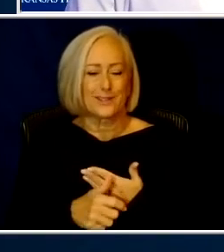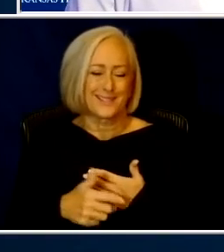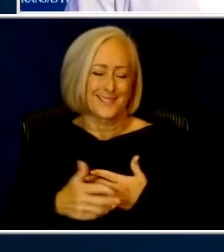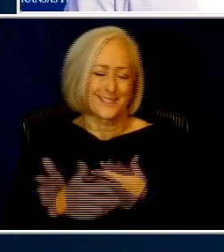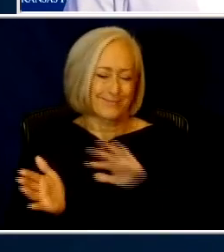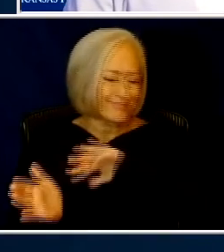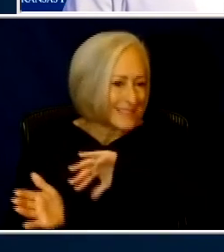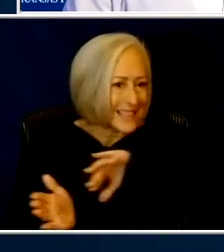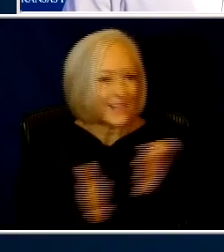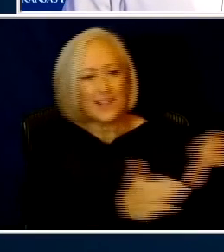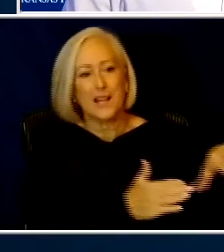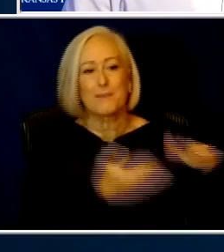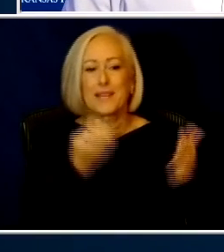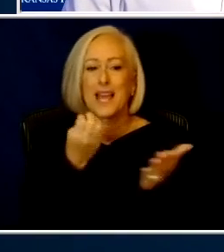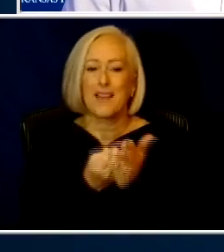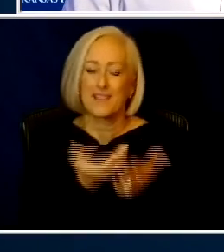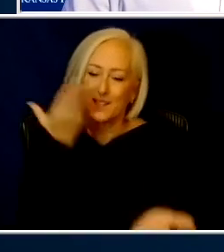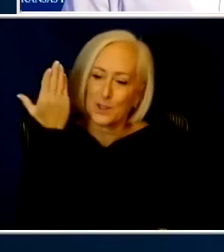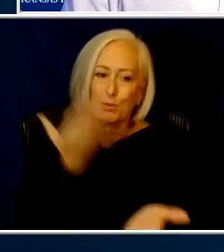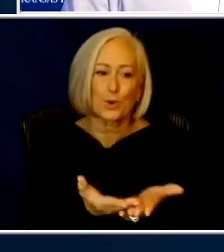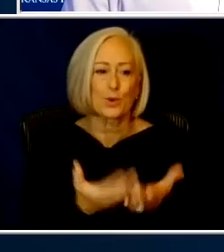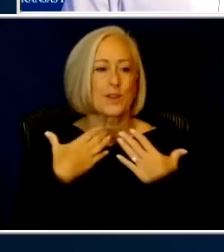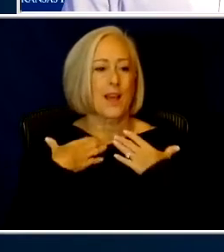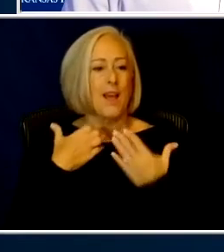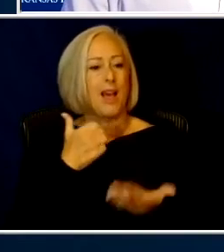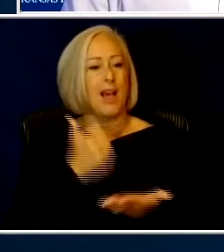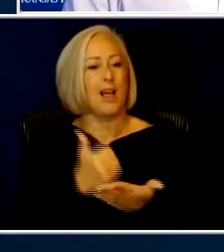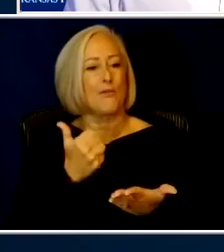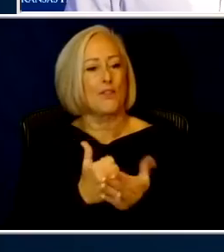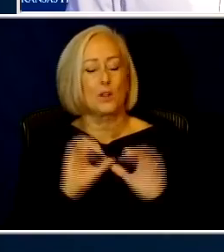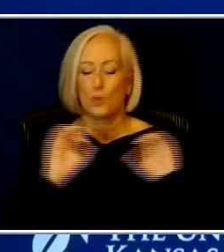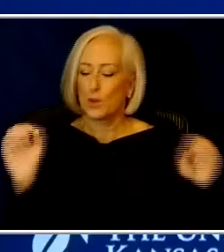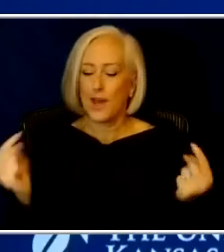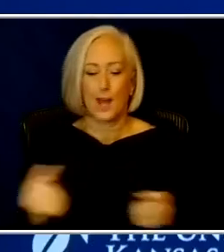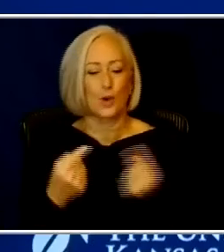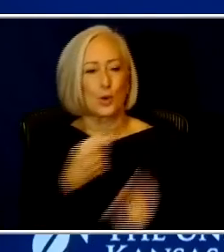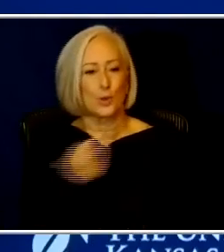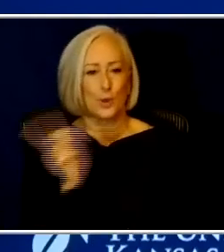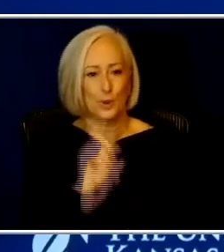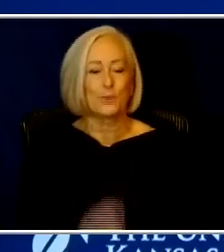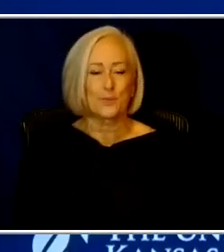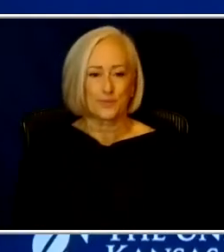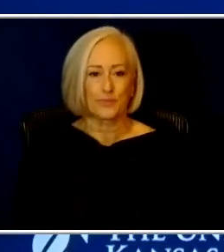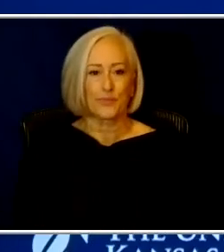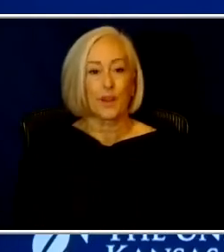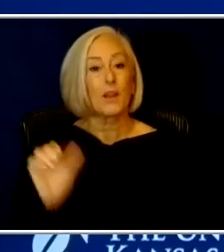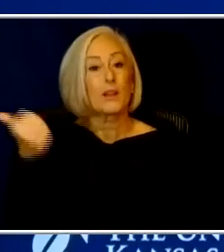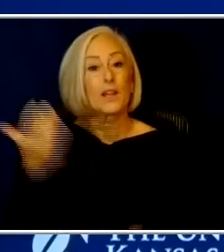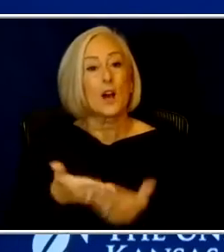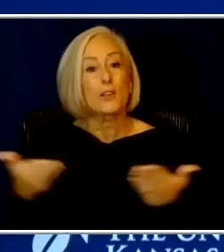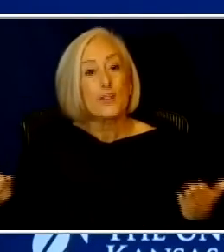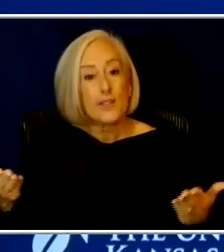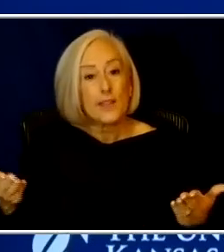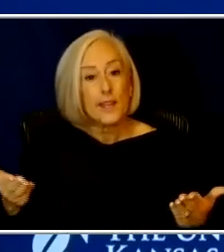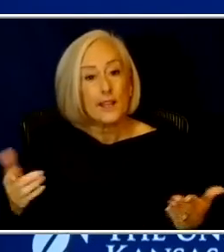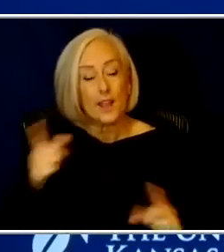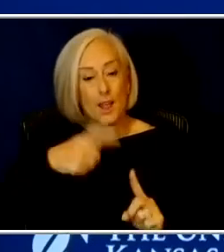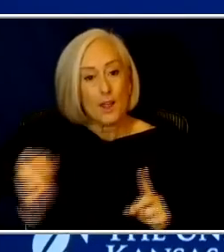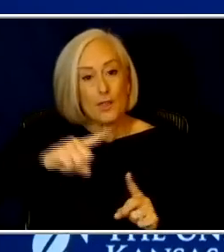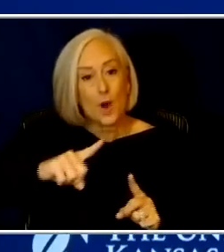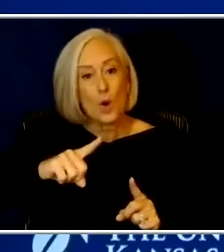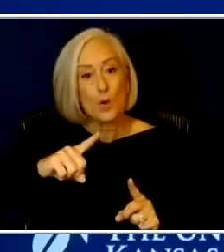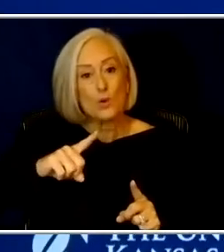overwhelmingly clear that they're helpful, and they are not harmful. Yeah, and the other thing is, too, is remember, those vaccines were new. There was a